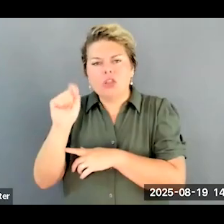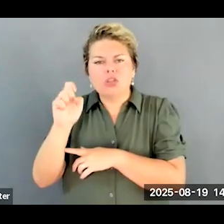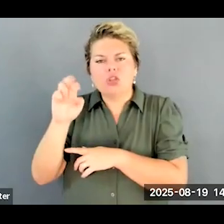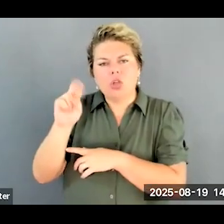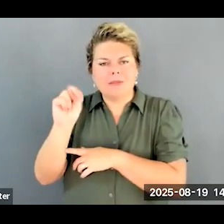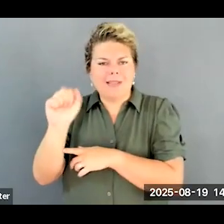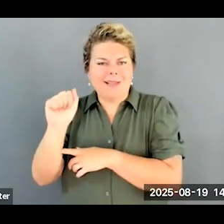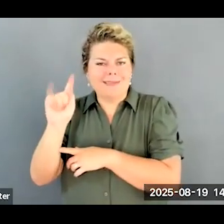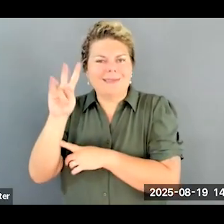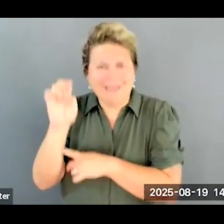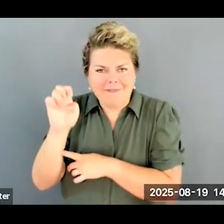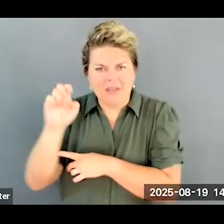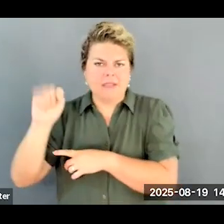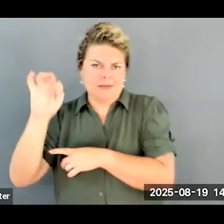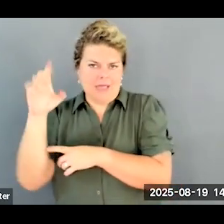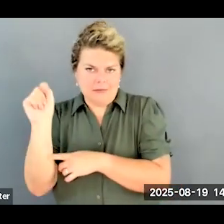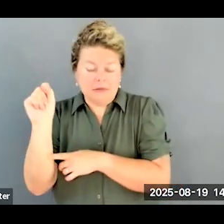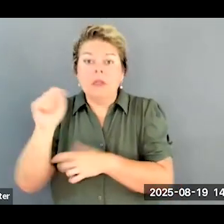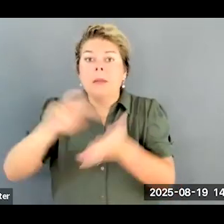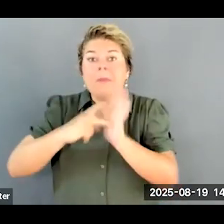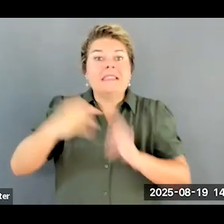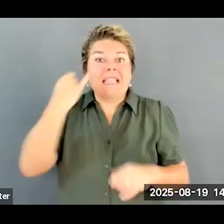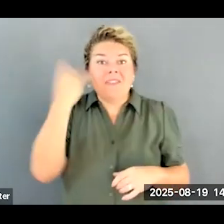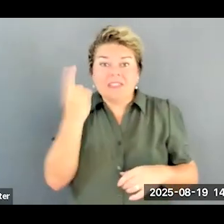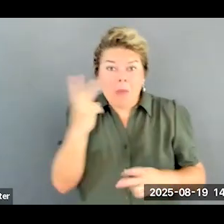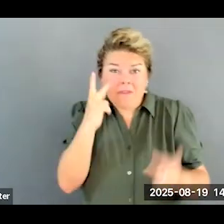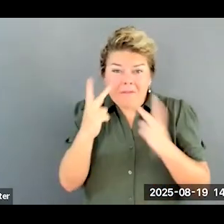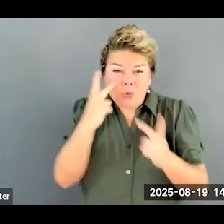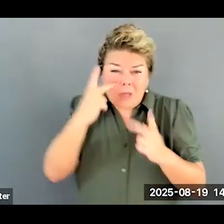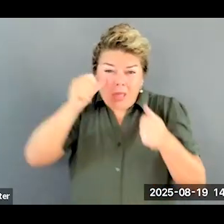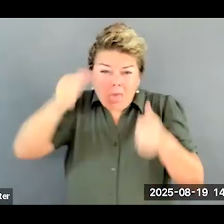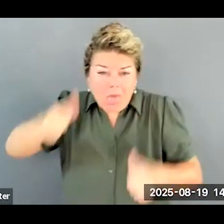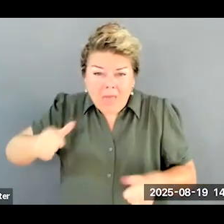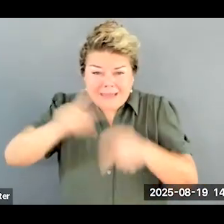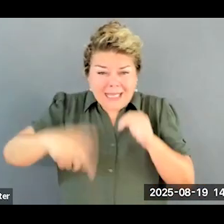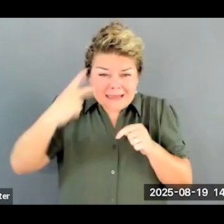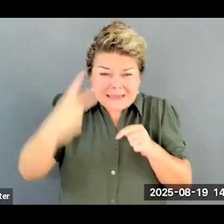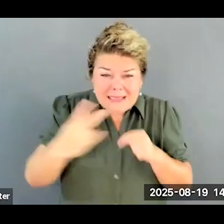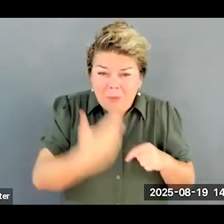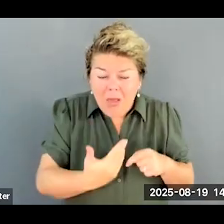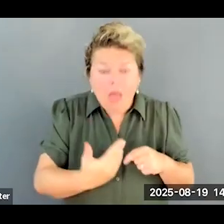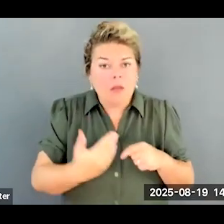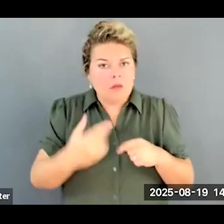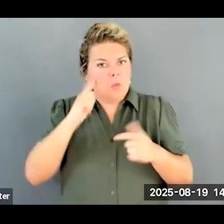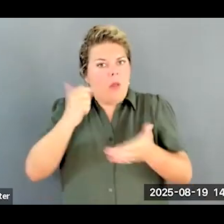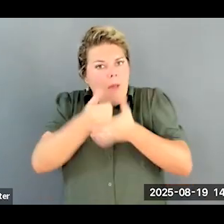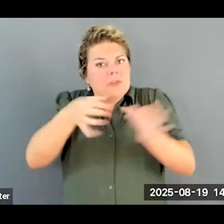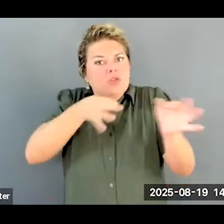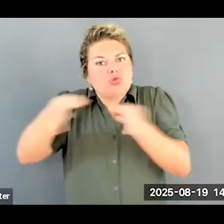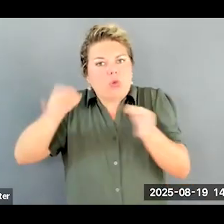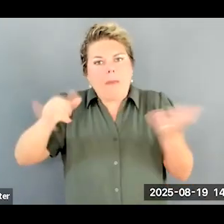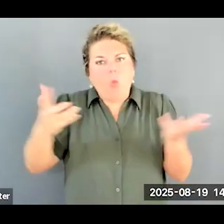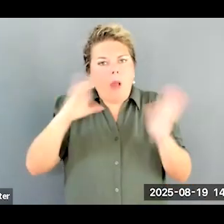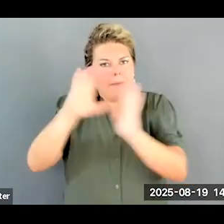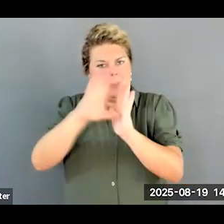helps individuals who have a visual impairment to understand the meaning of an image. It can also help because it'll be displayed when